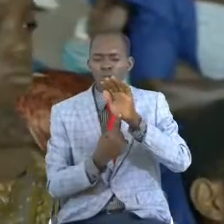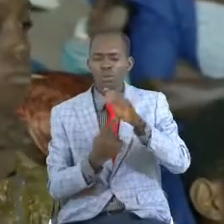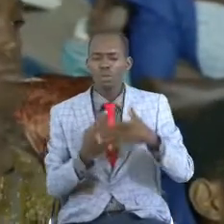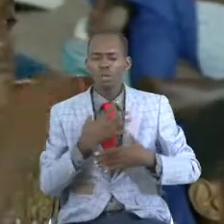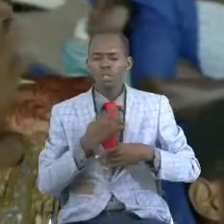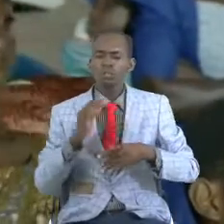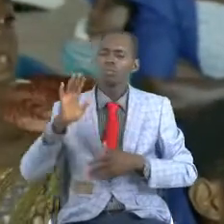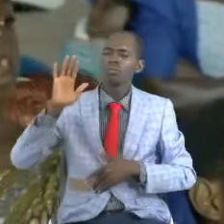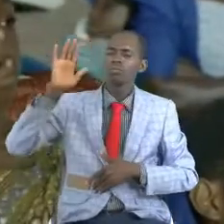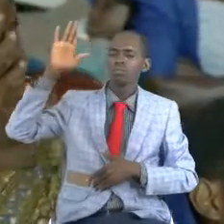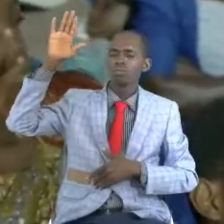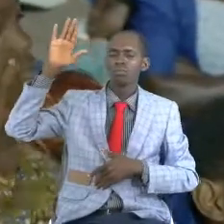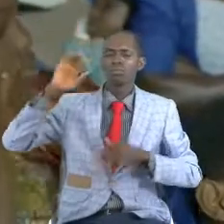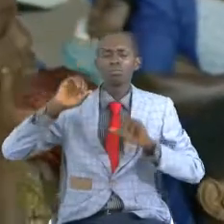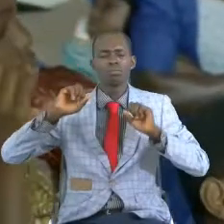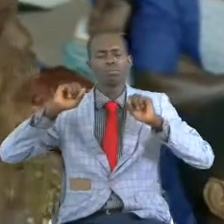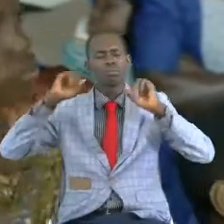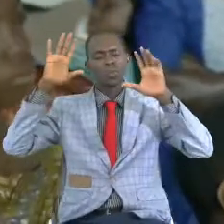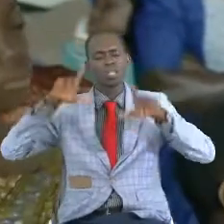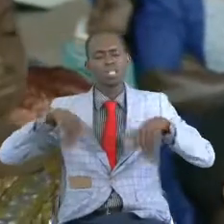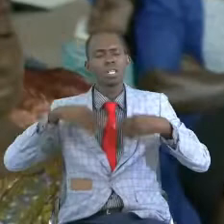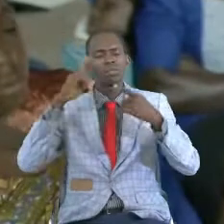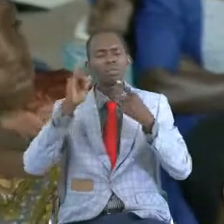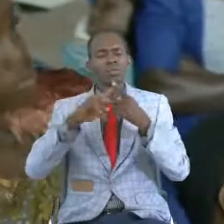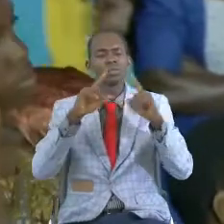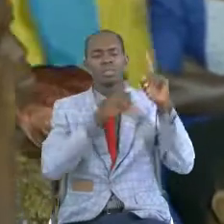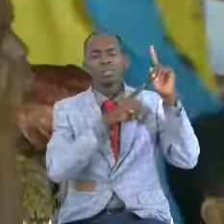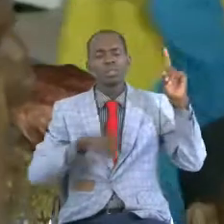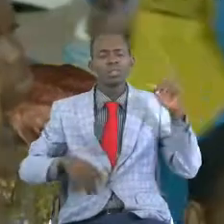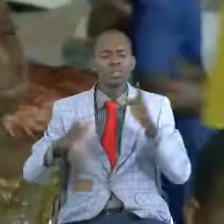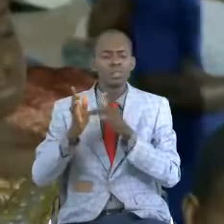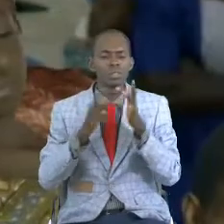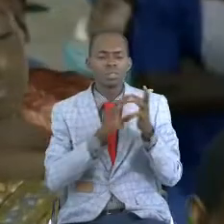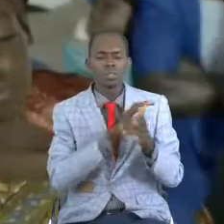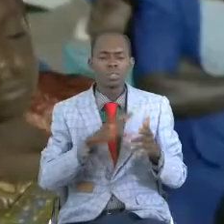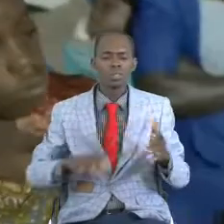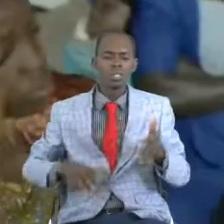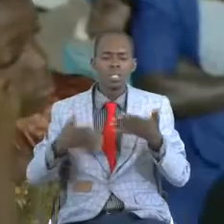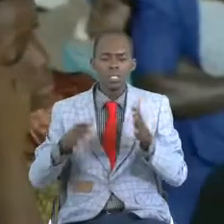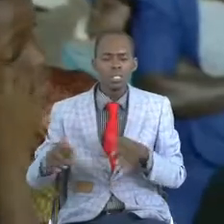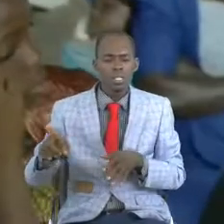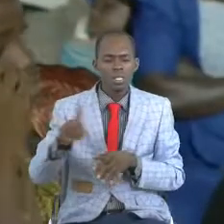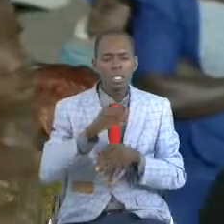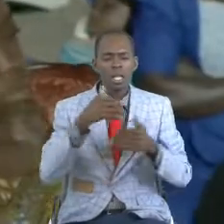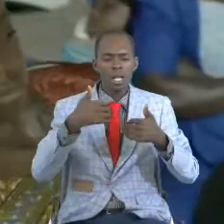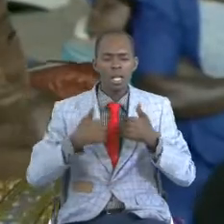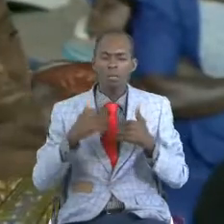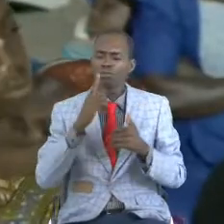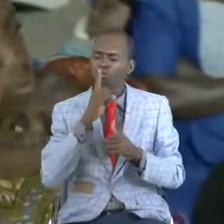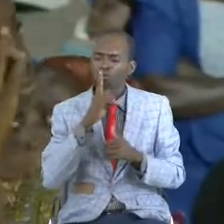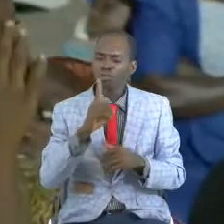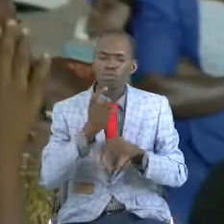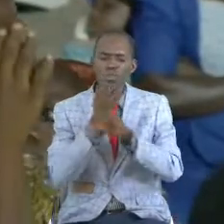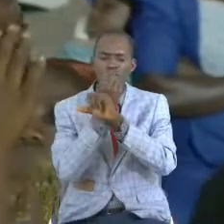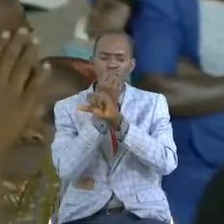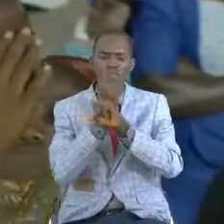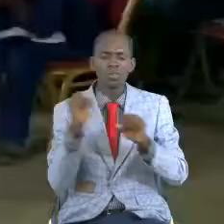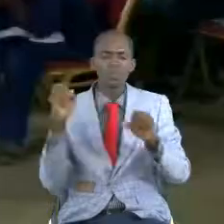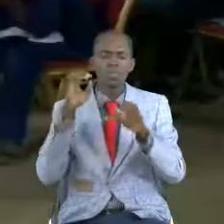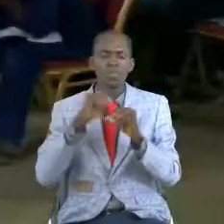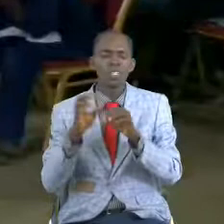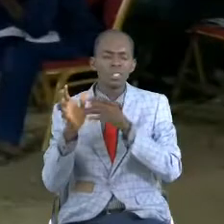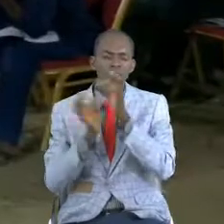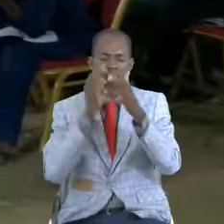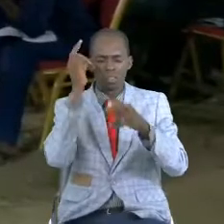their lives unto the Lord Jesus Christ. Let them have real salvation in